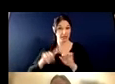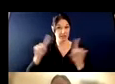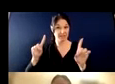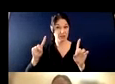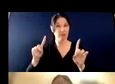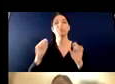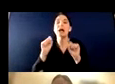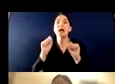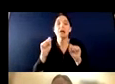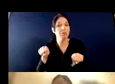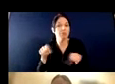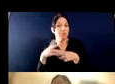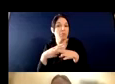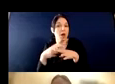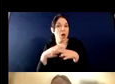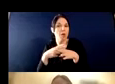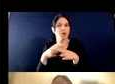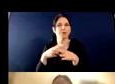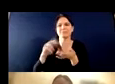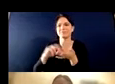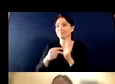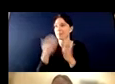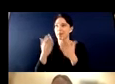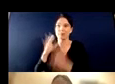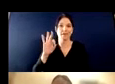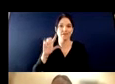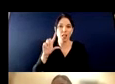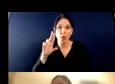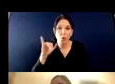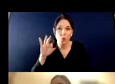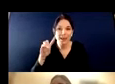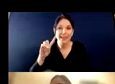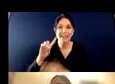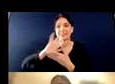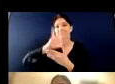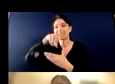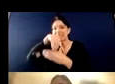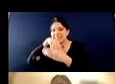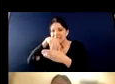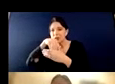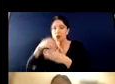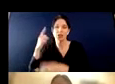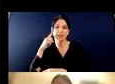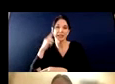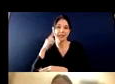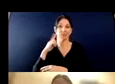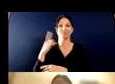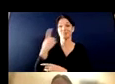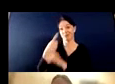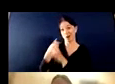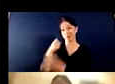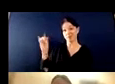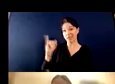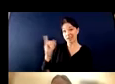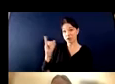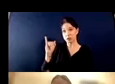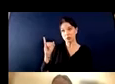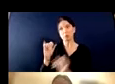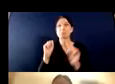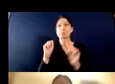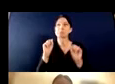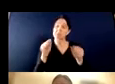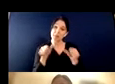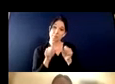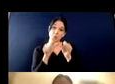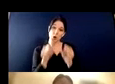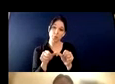such as fluid in the middle ear due to an ear infection, or it can be permanent. For example, a